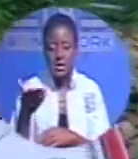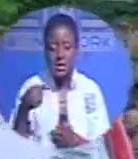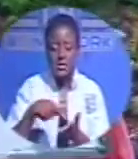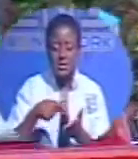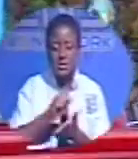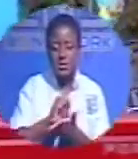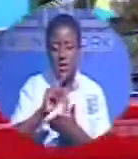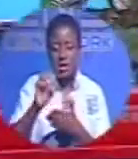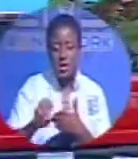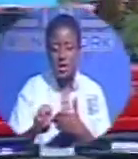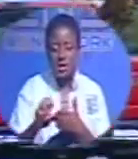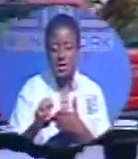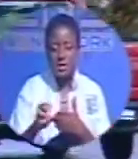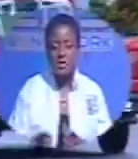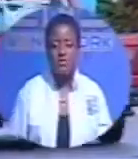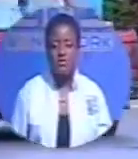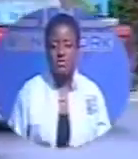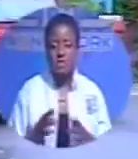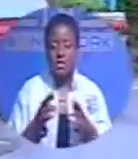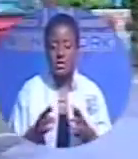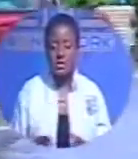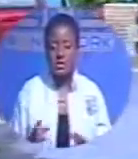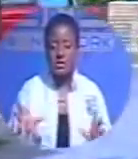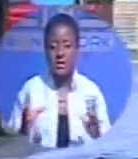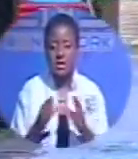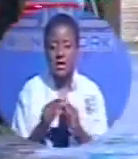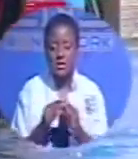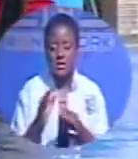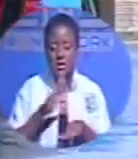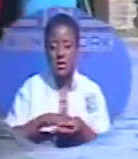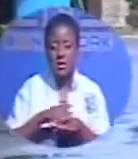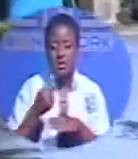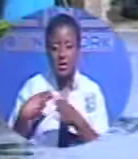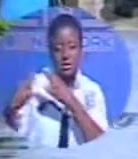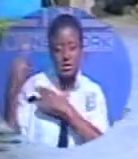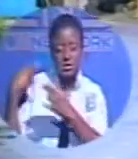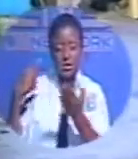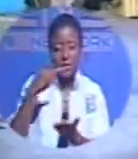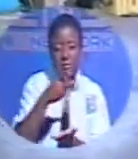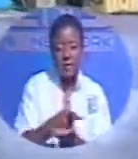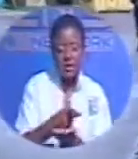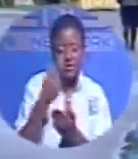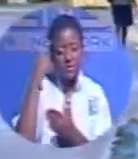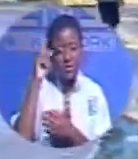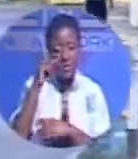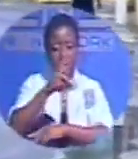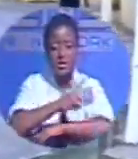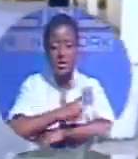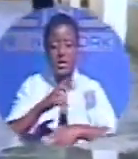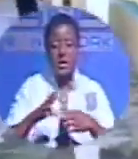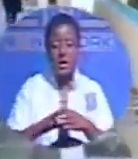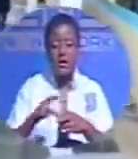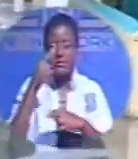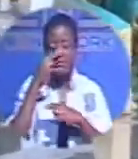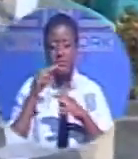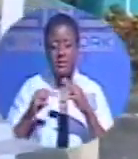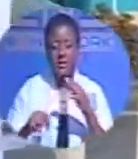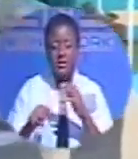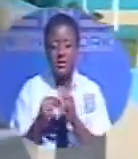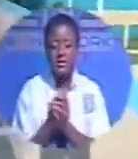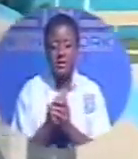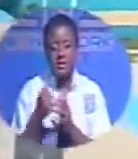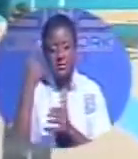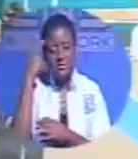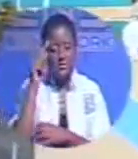Marshall Cooper gathered on the historic park for a day of fun as the Farm Road Marching Band provided entertainment. For ZNS, it